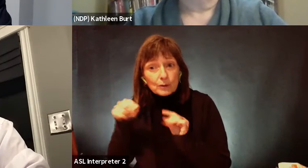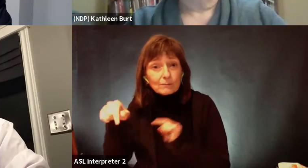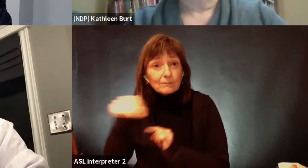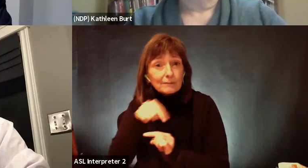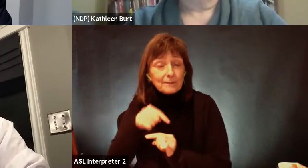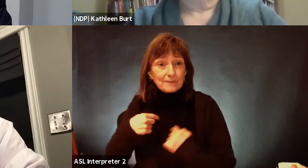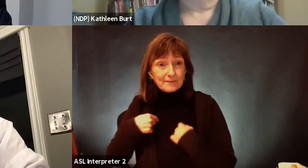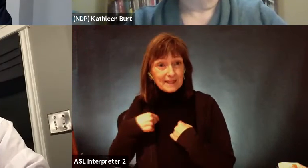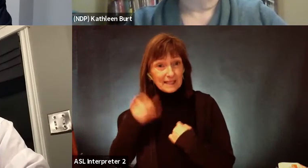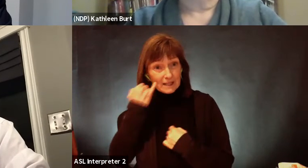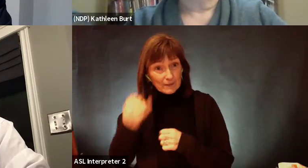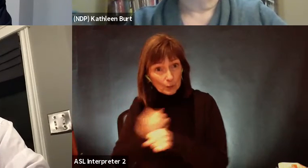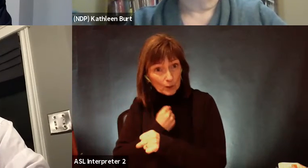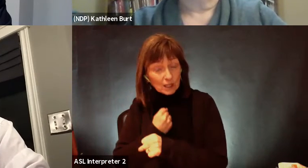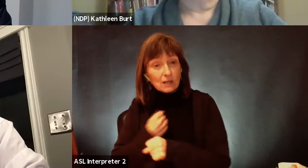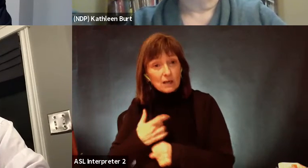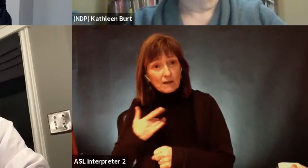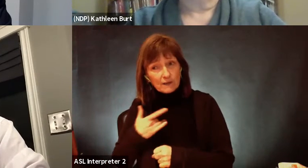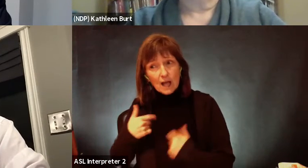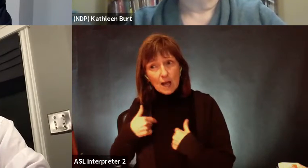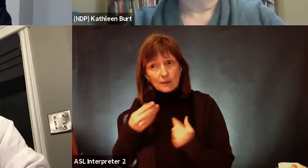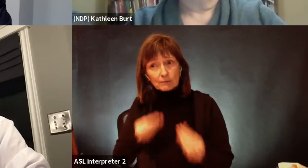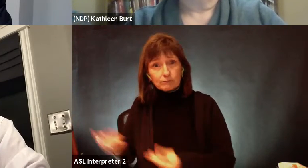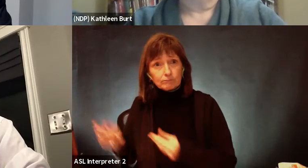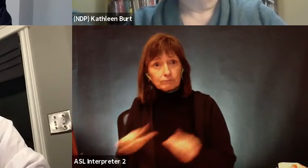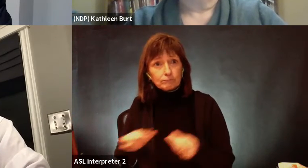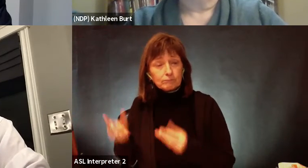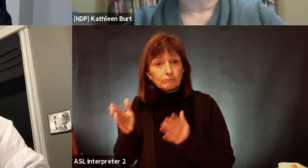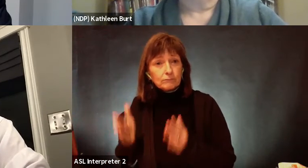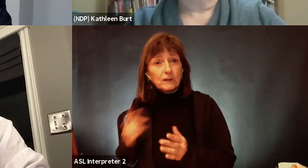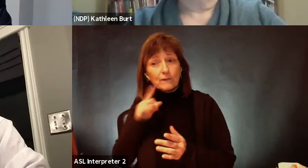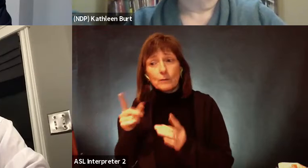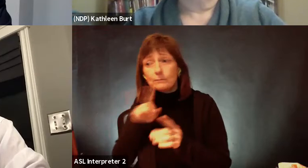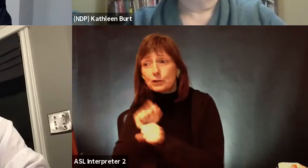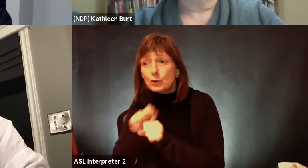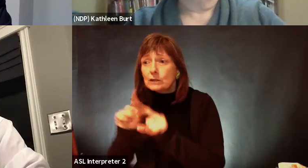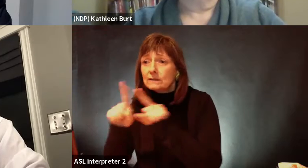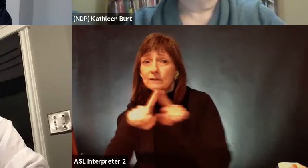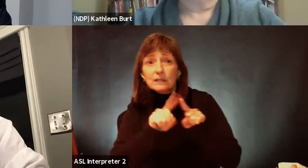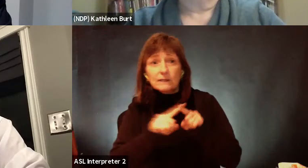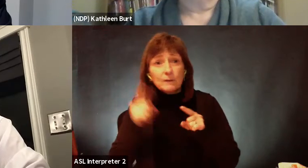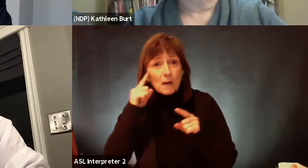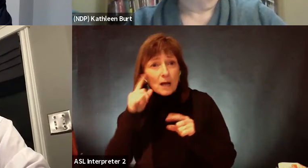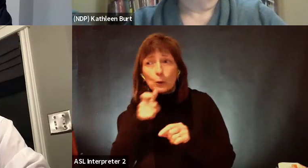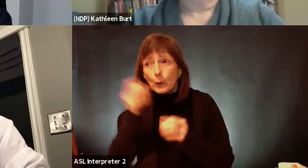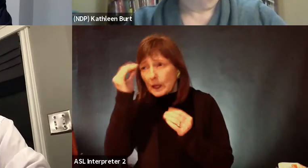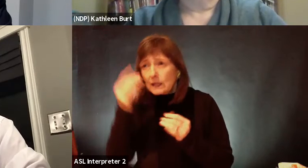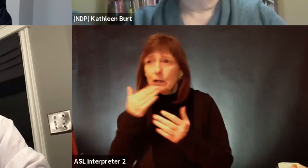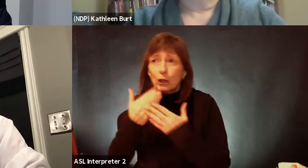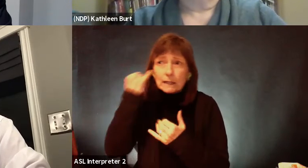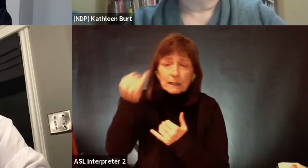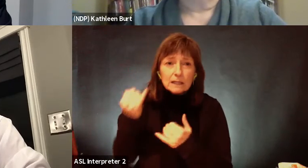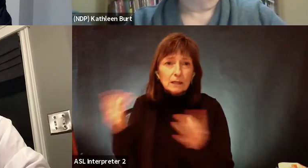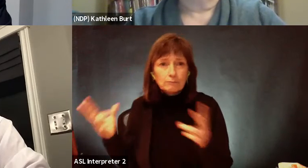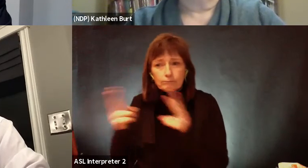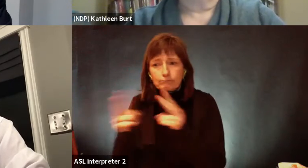I feel it would be my position to facilitate and connect these great minds in the community to